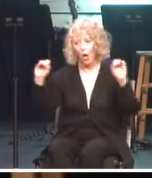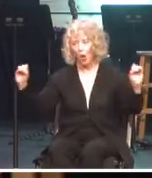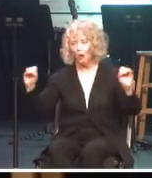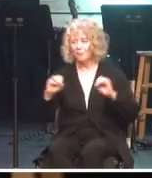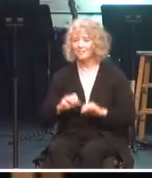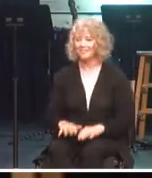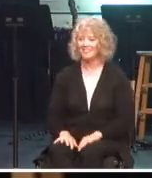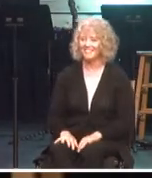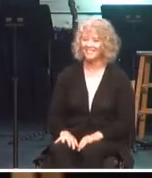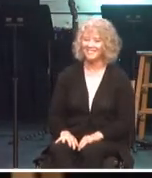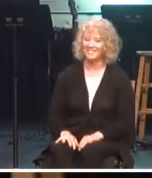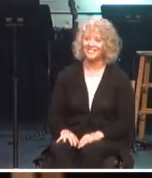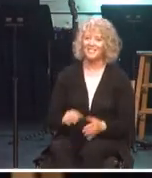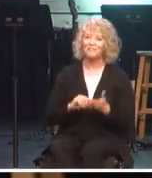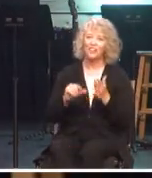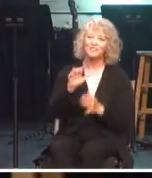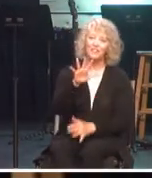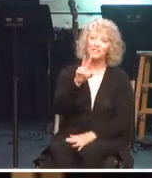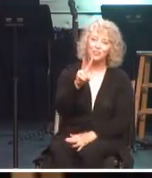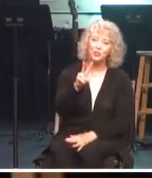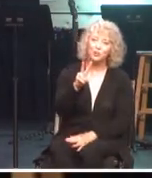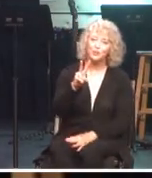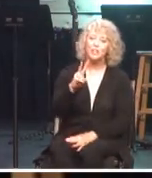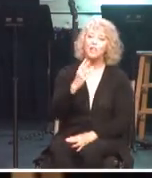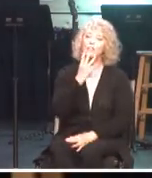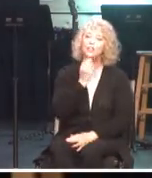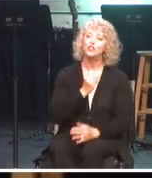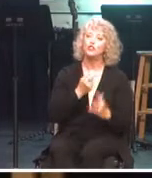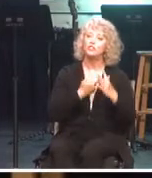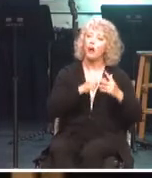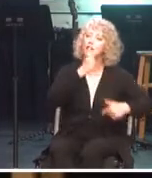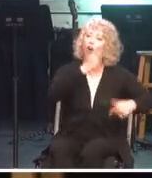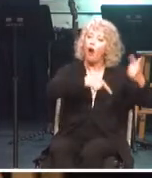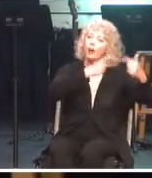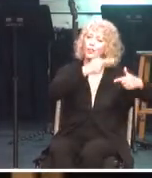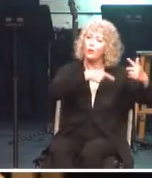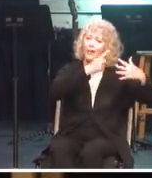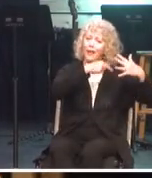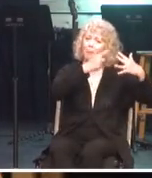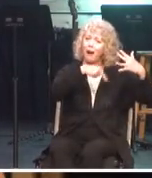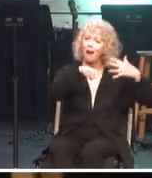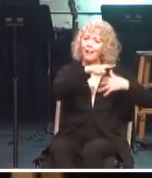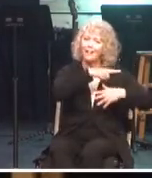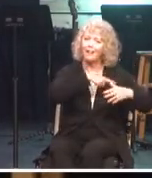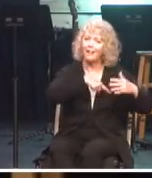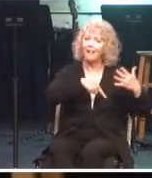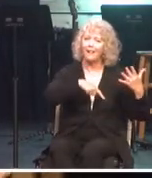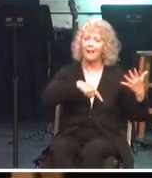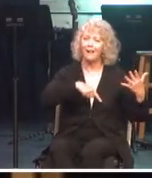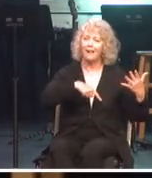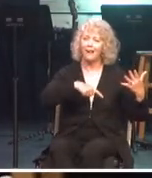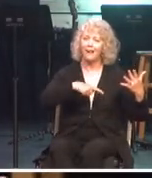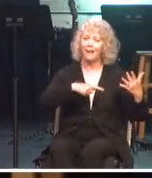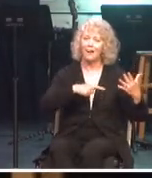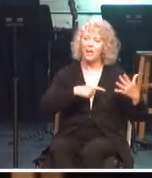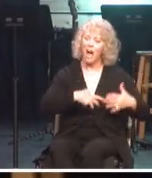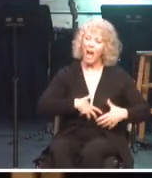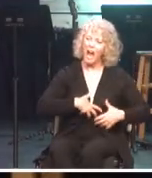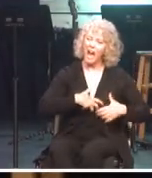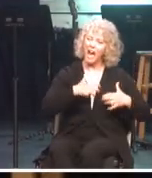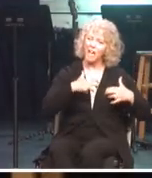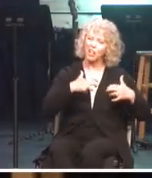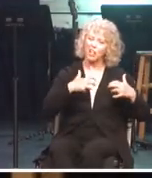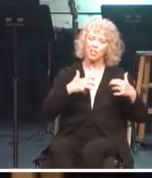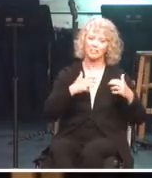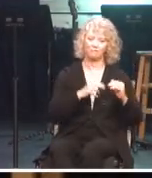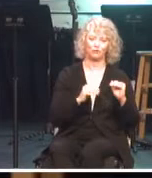Drop down to verse 52. The Jews began to argue with one another, and so their anger's building.